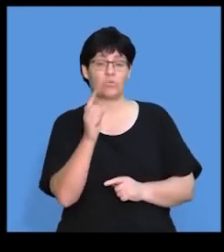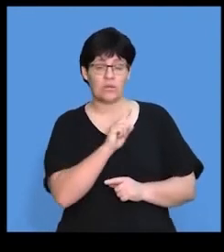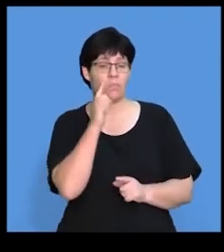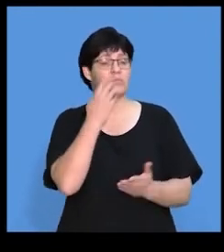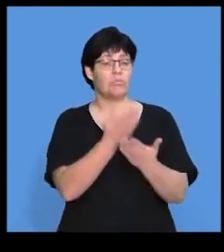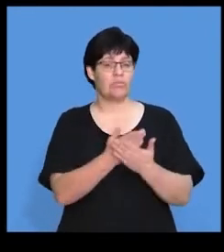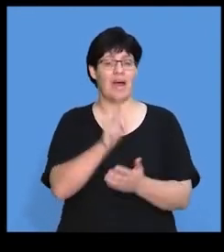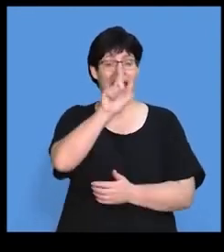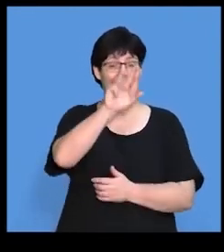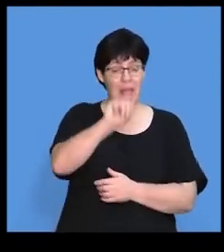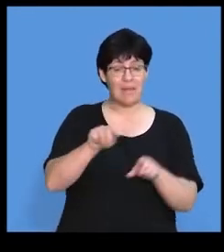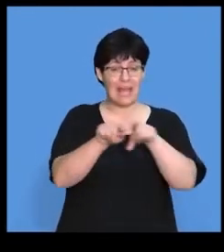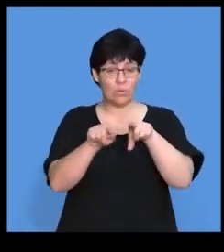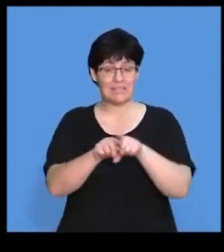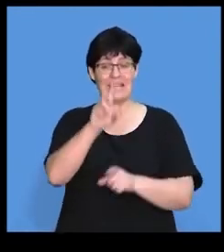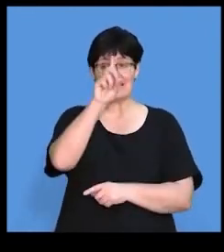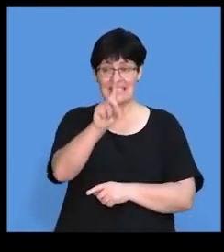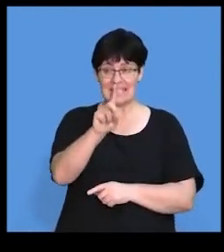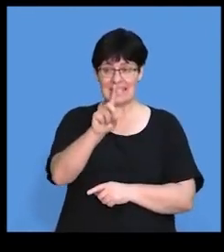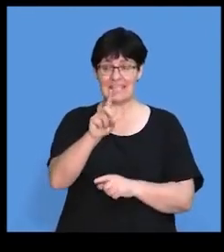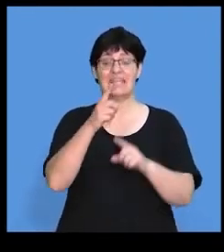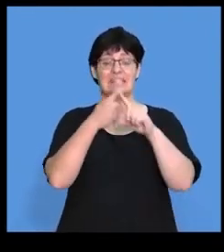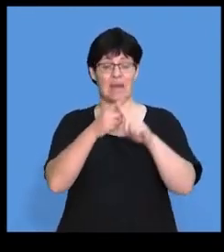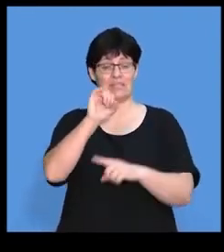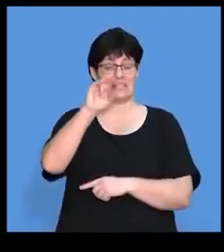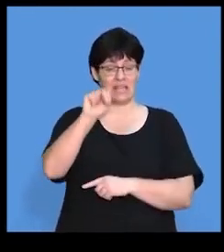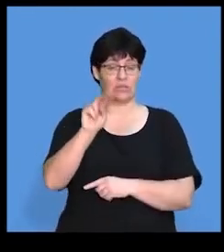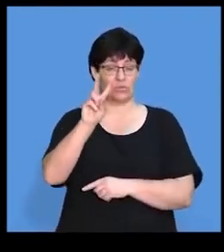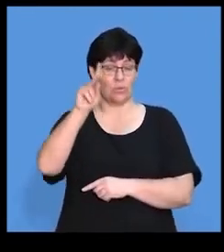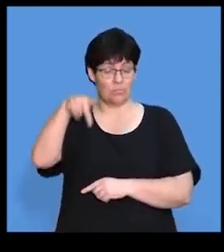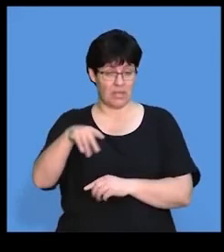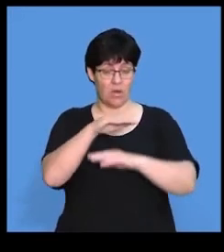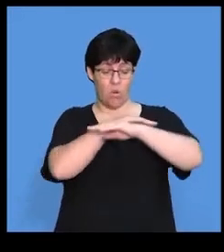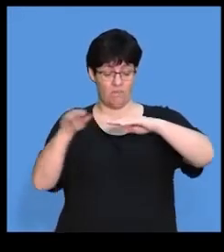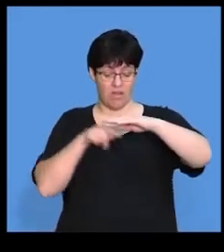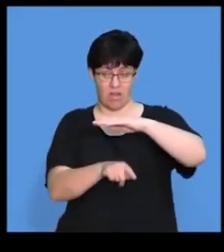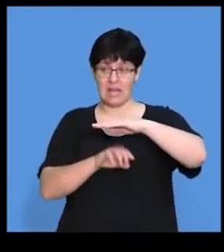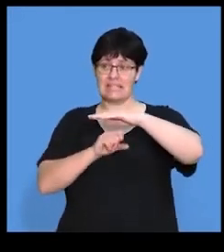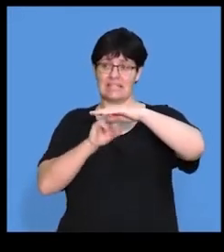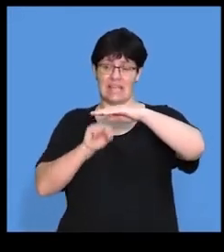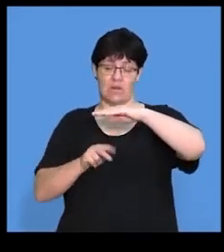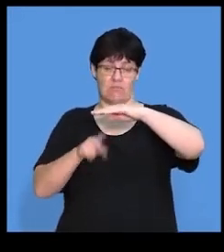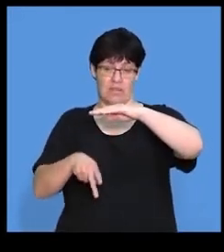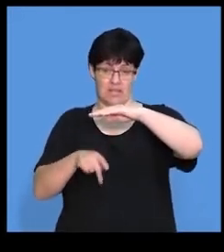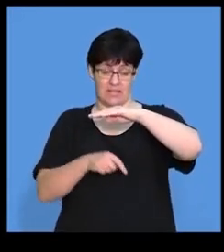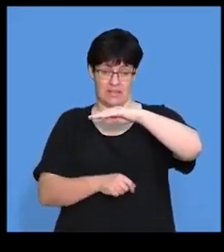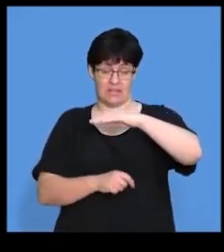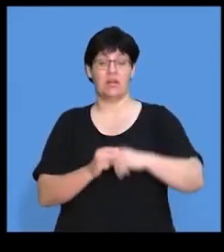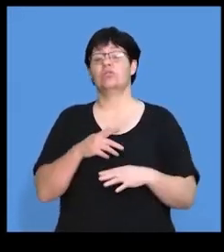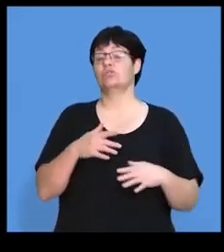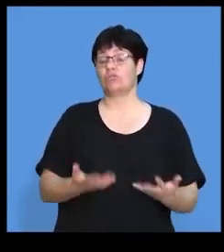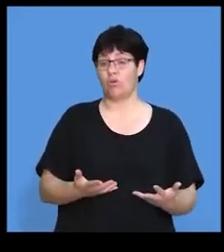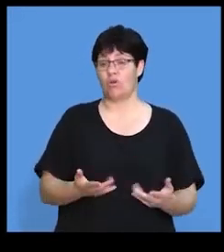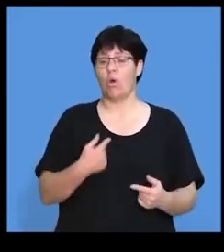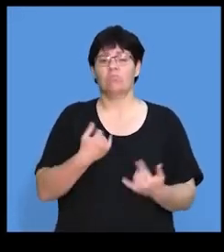to prove that Lm is equal to d times sine of 2p over sine of p.